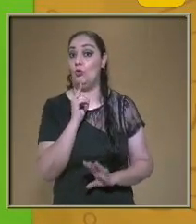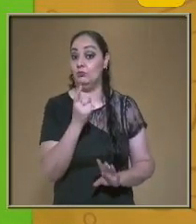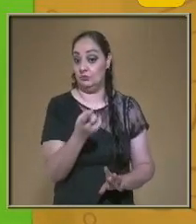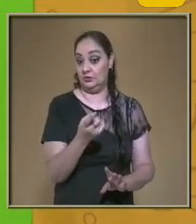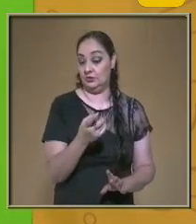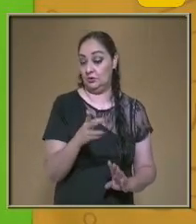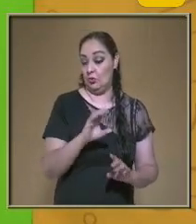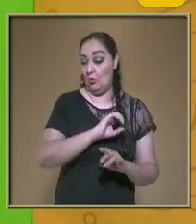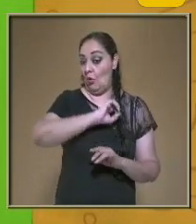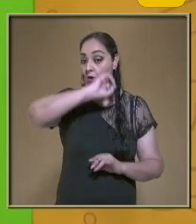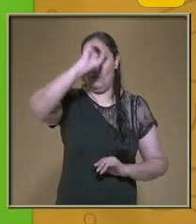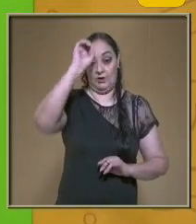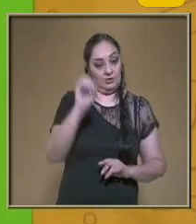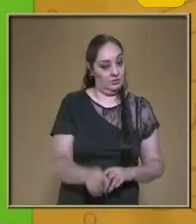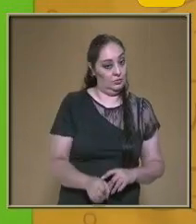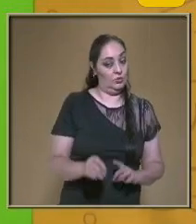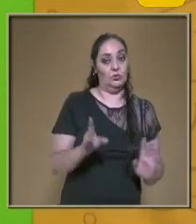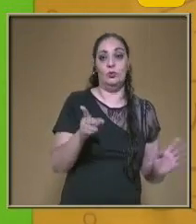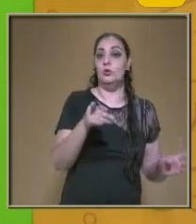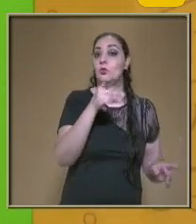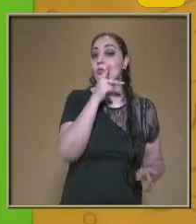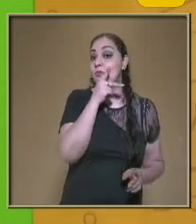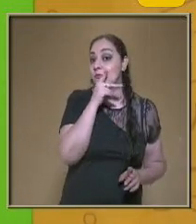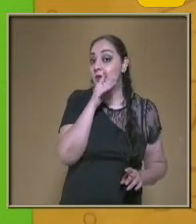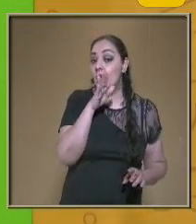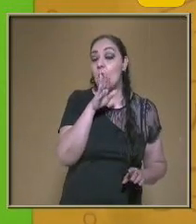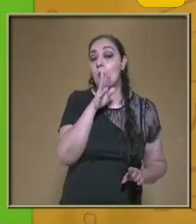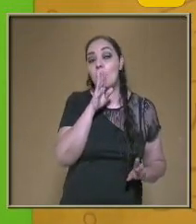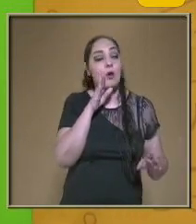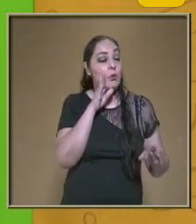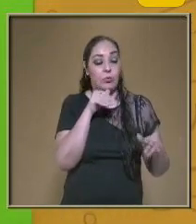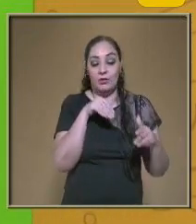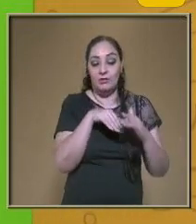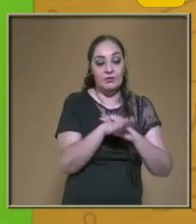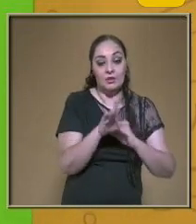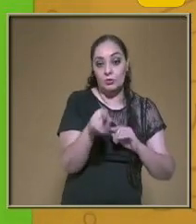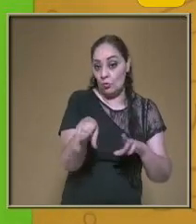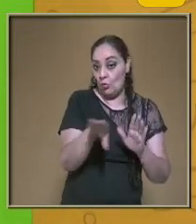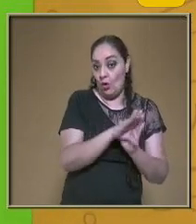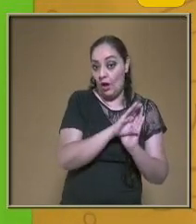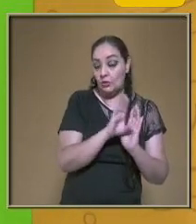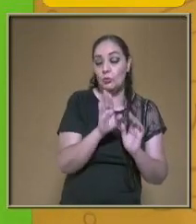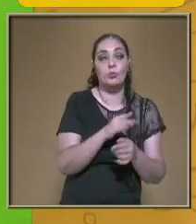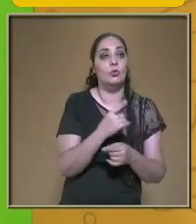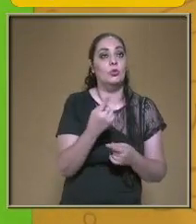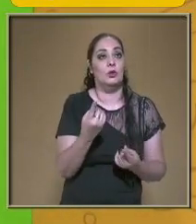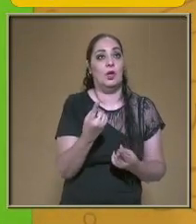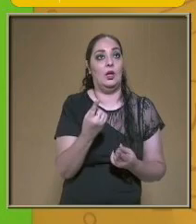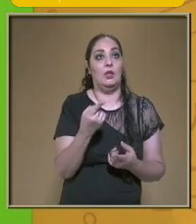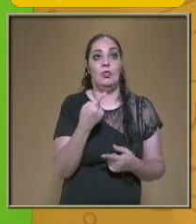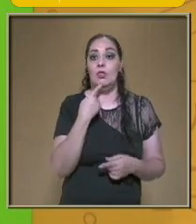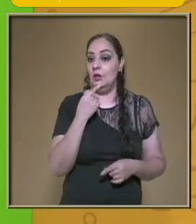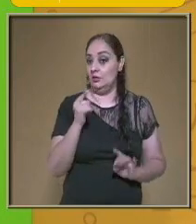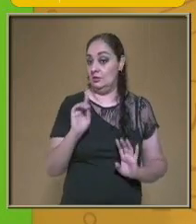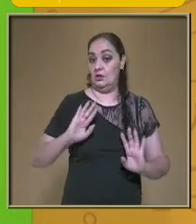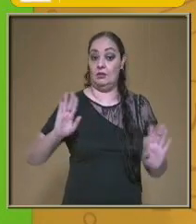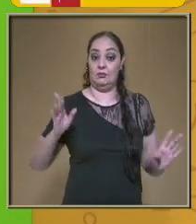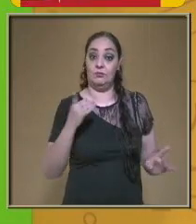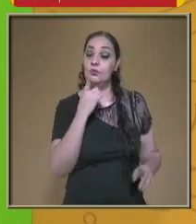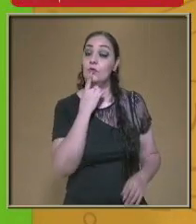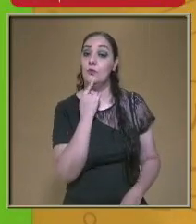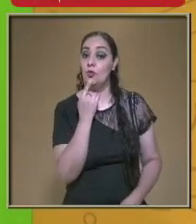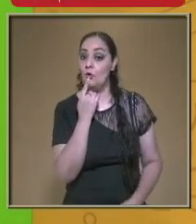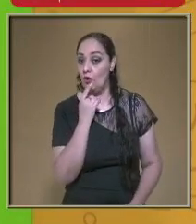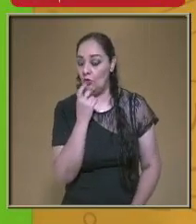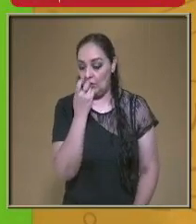an obligation. Your father cannot enter to your bedroom because, oh, the sign, the indication, it's in red. This